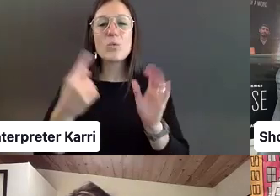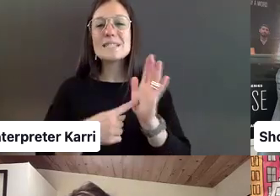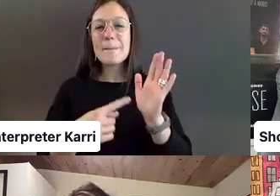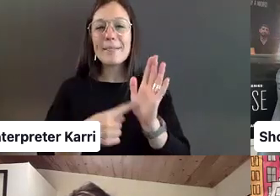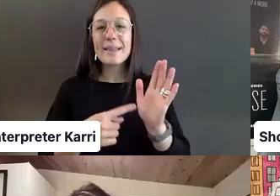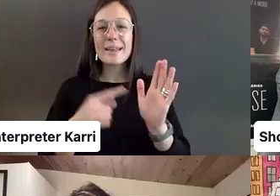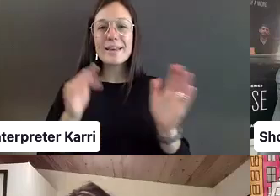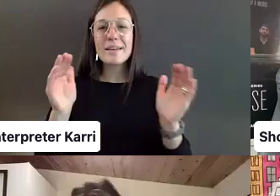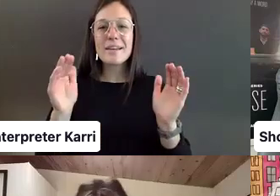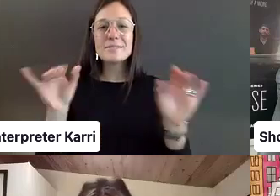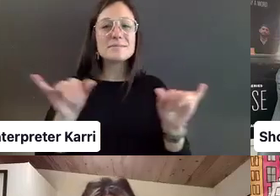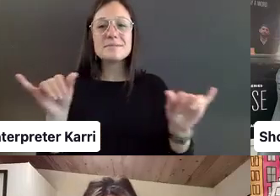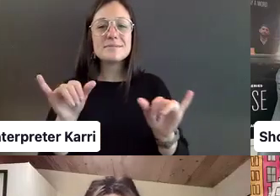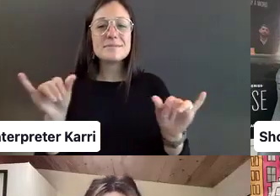or